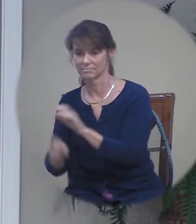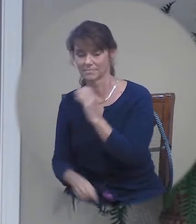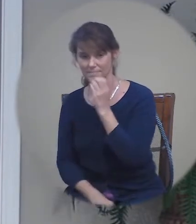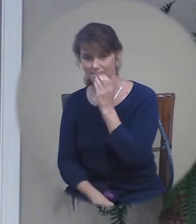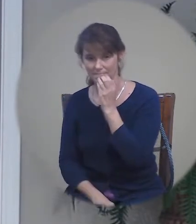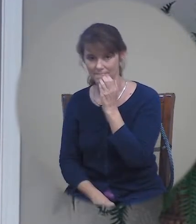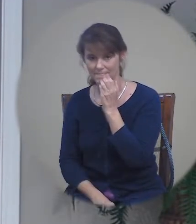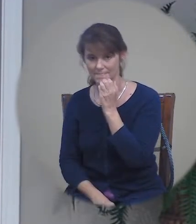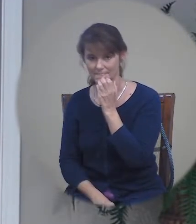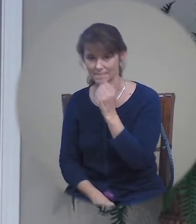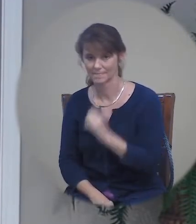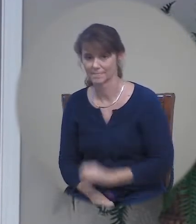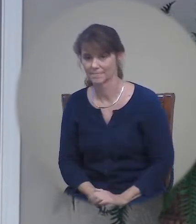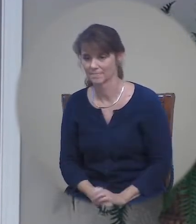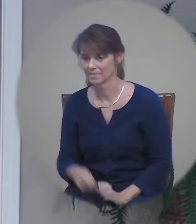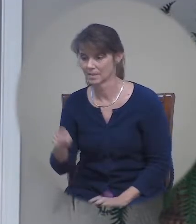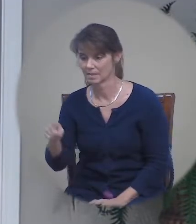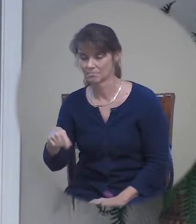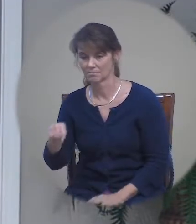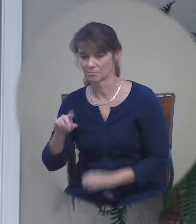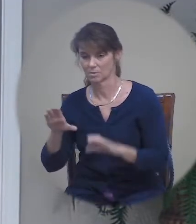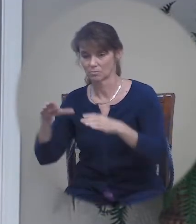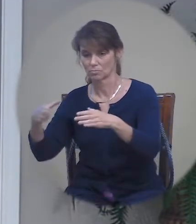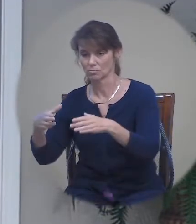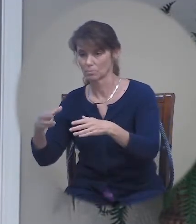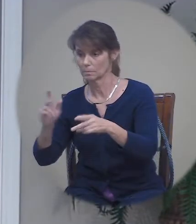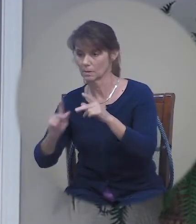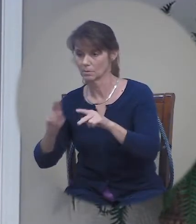How does the delegation respond to that?